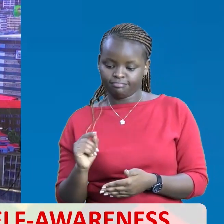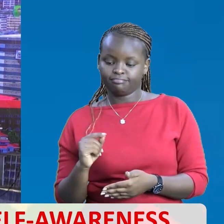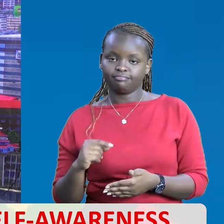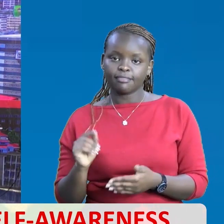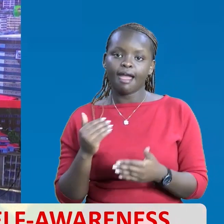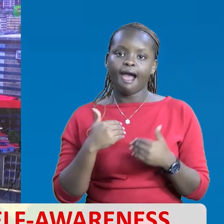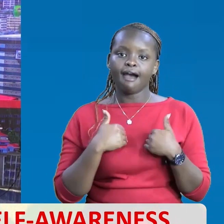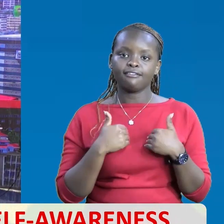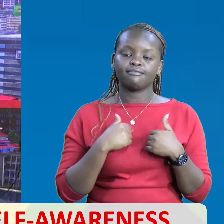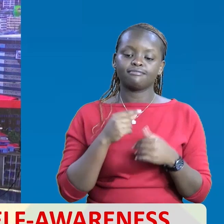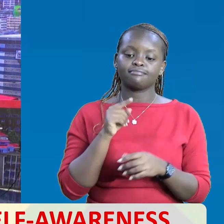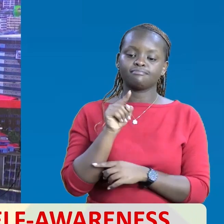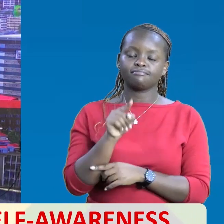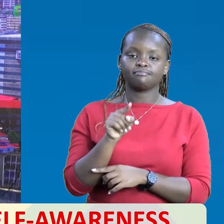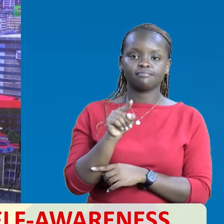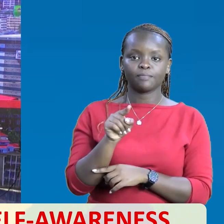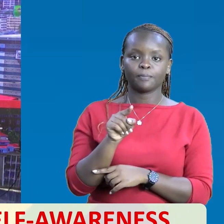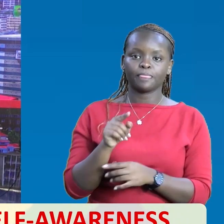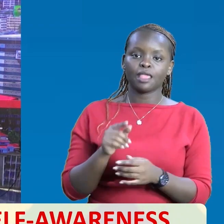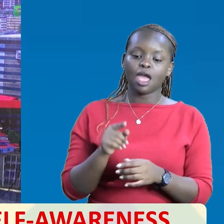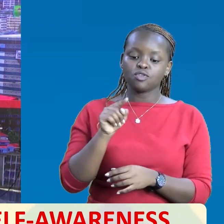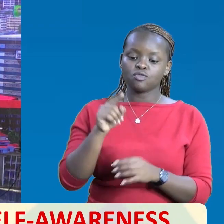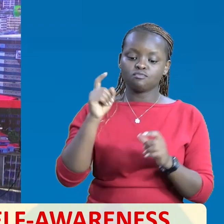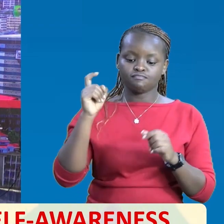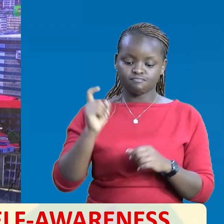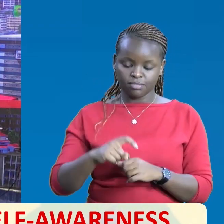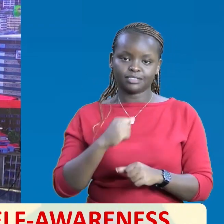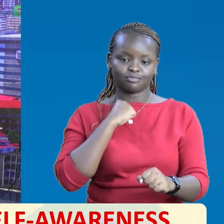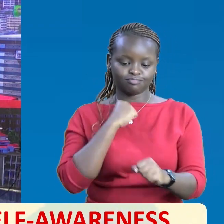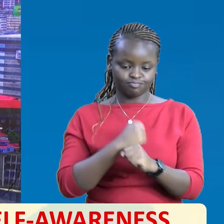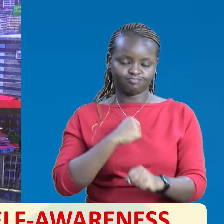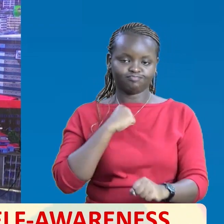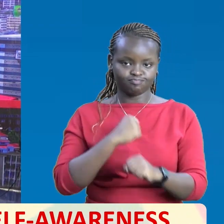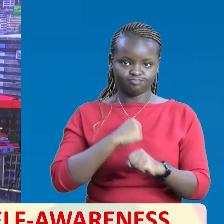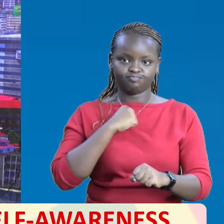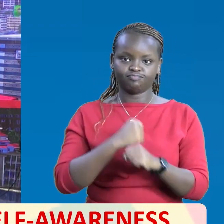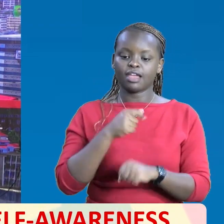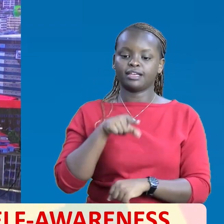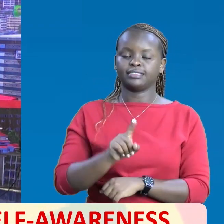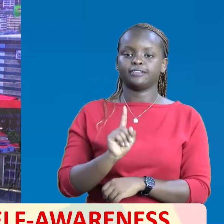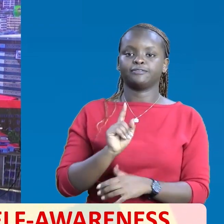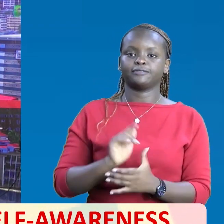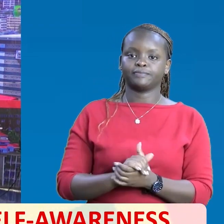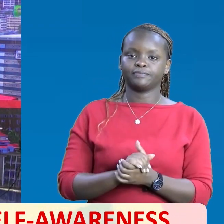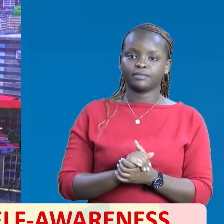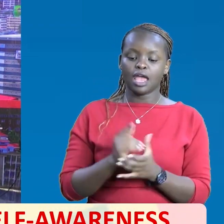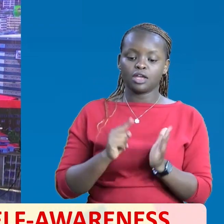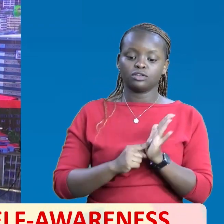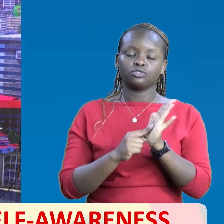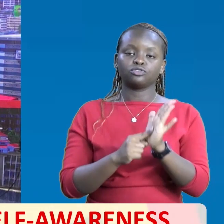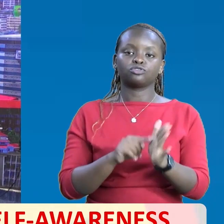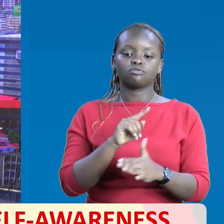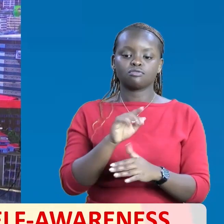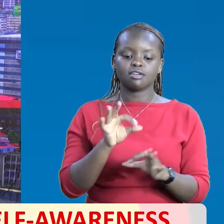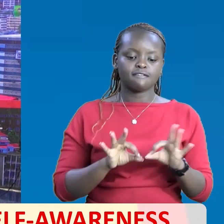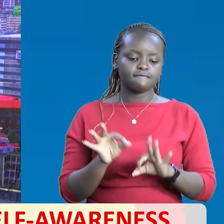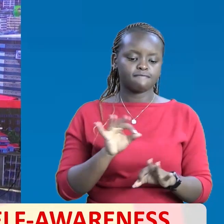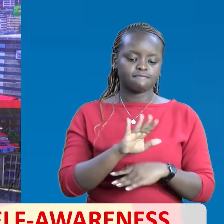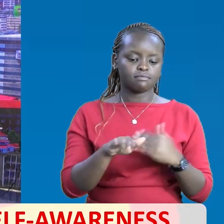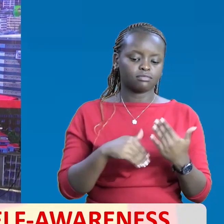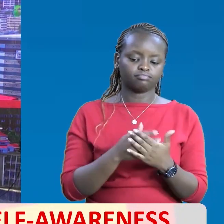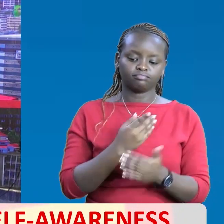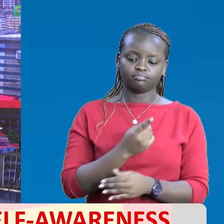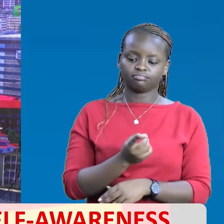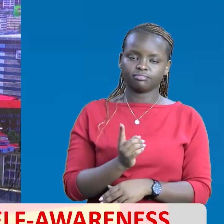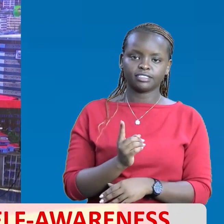things are pointing at you, you need to go work on yourself, because inaonyesha if you all this, nobody wants to be around you. So if not